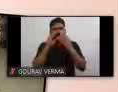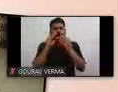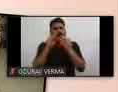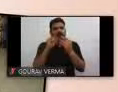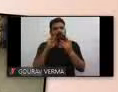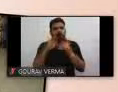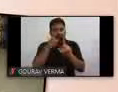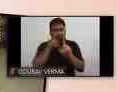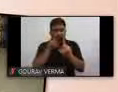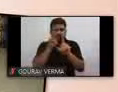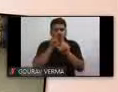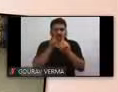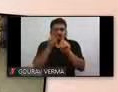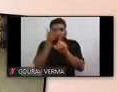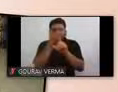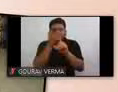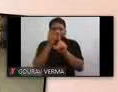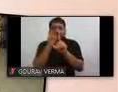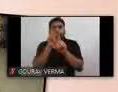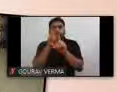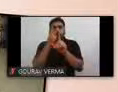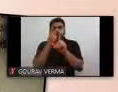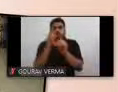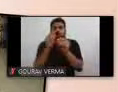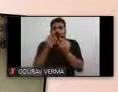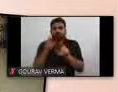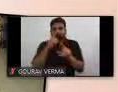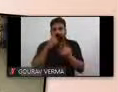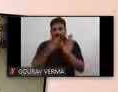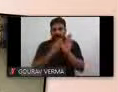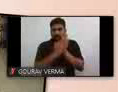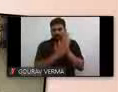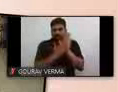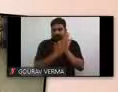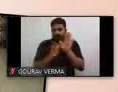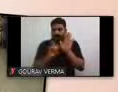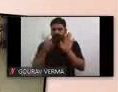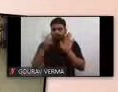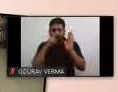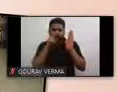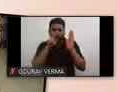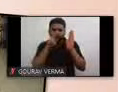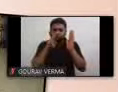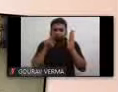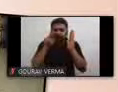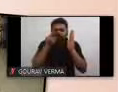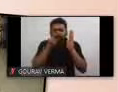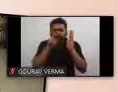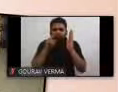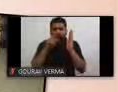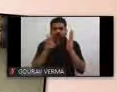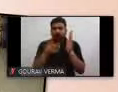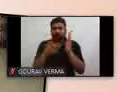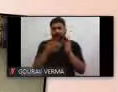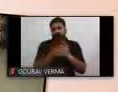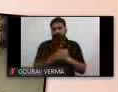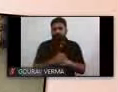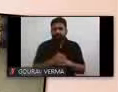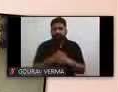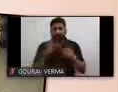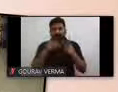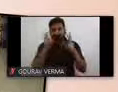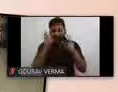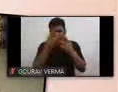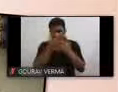can see a lot. So she is not touching, but she is very intent in seeing that. All this has to be